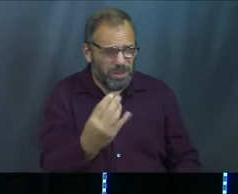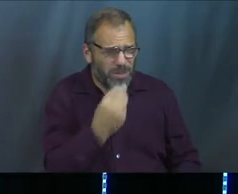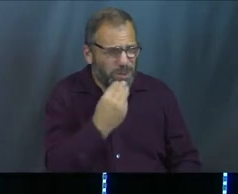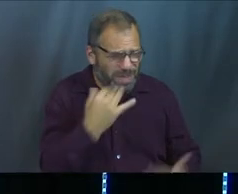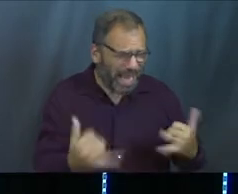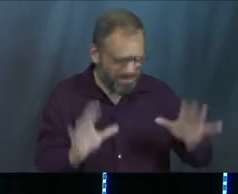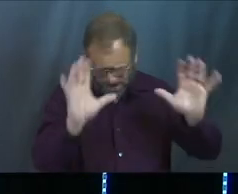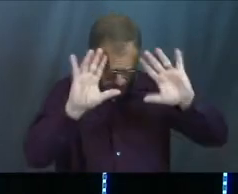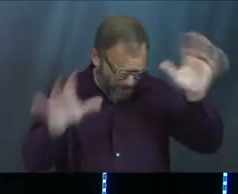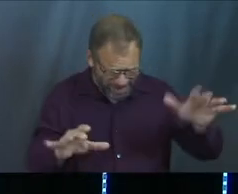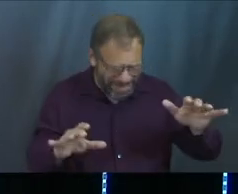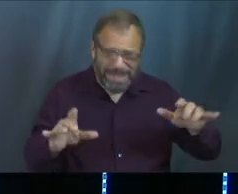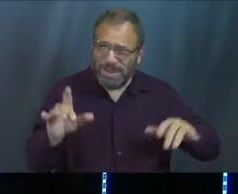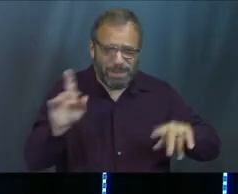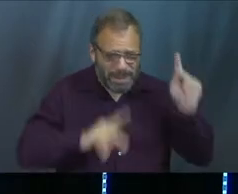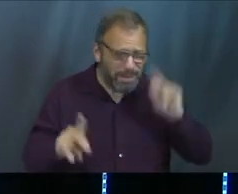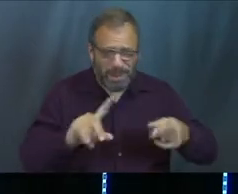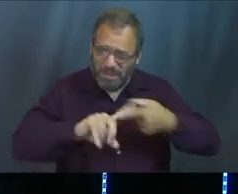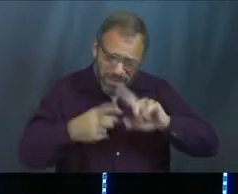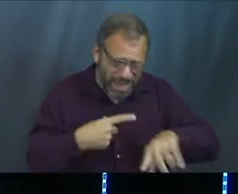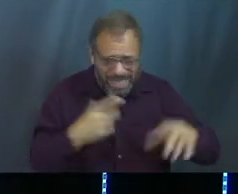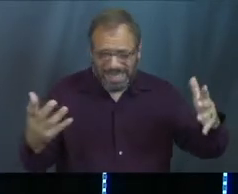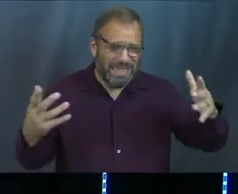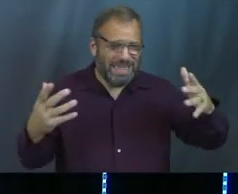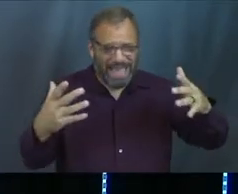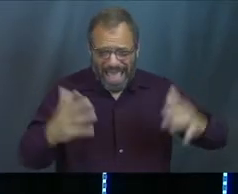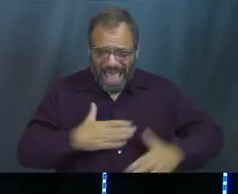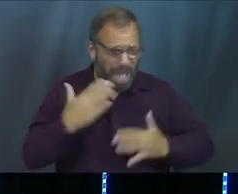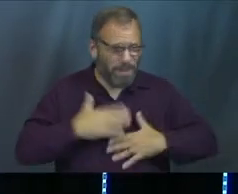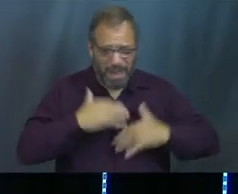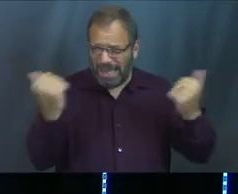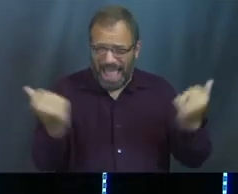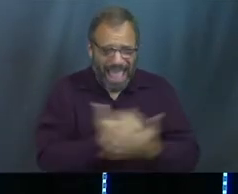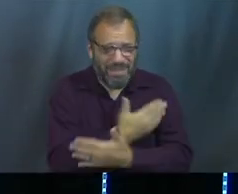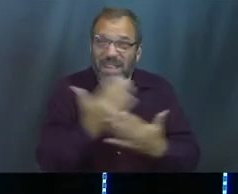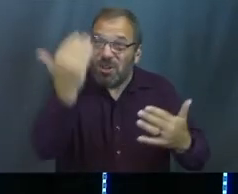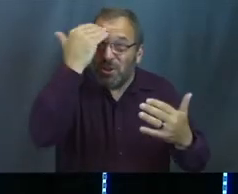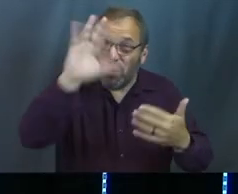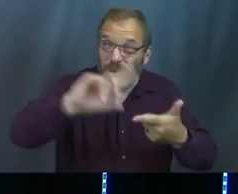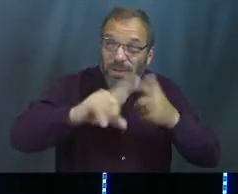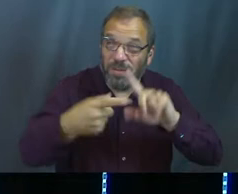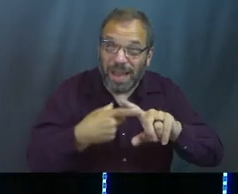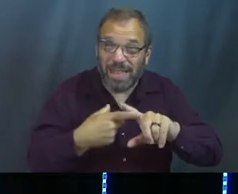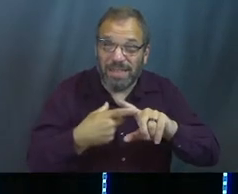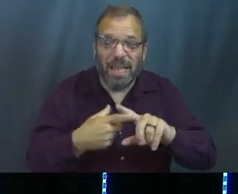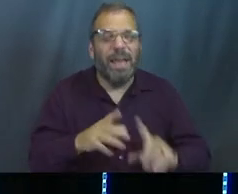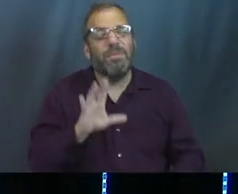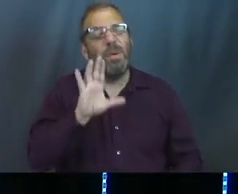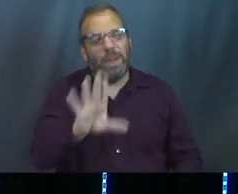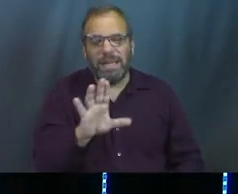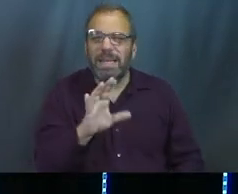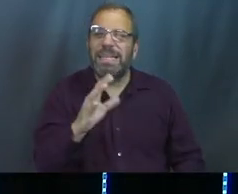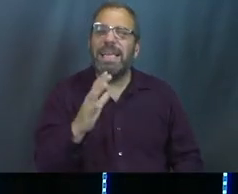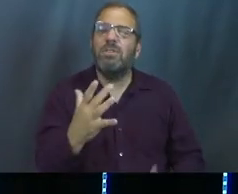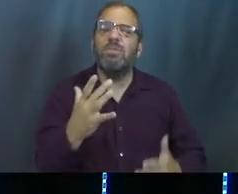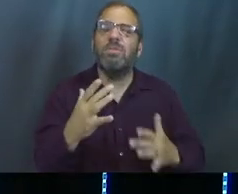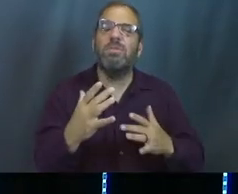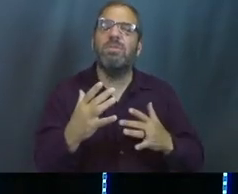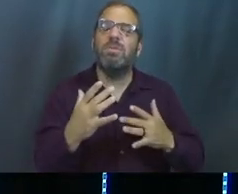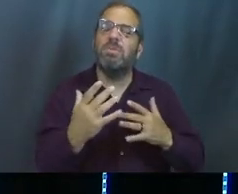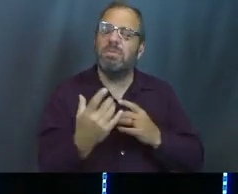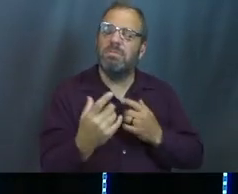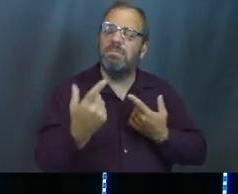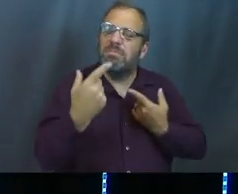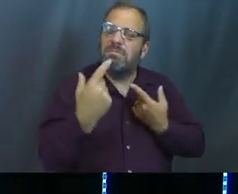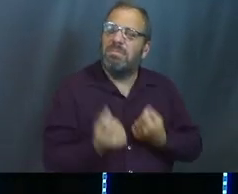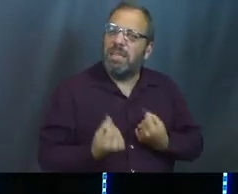now. You know what I'm saying? You have those people around you, your friends who are like just always happy about everything. And you're like, dude, can you just be upset for two seconds with me? You know what I mean? Like,